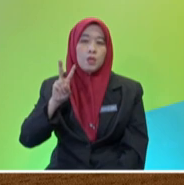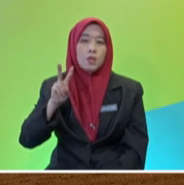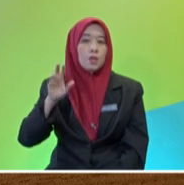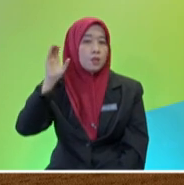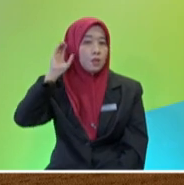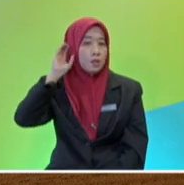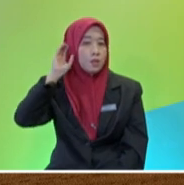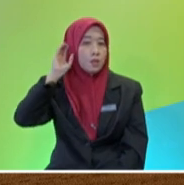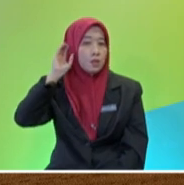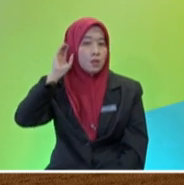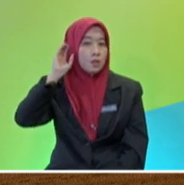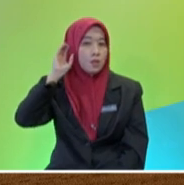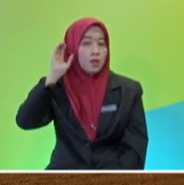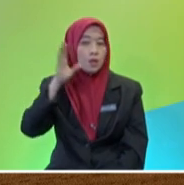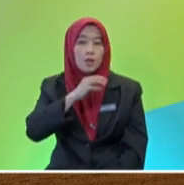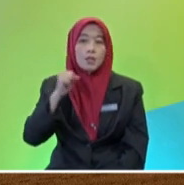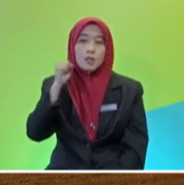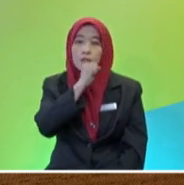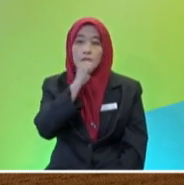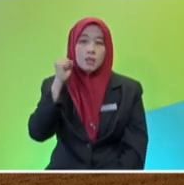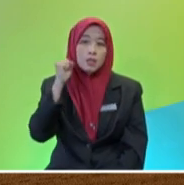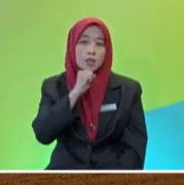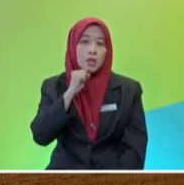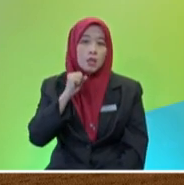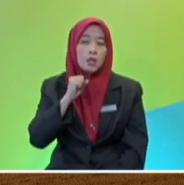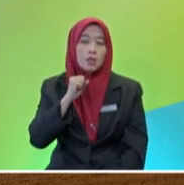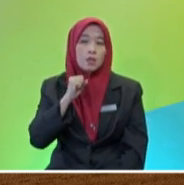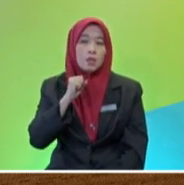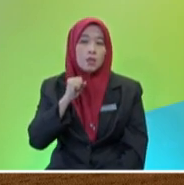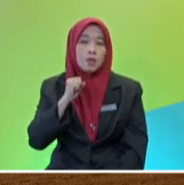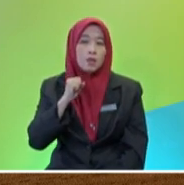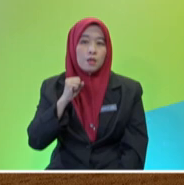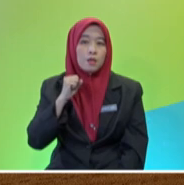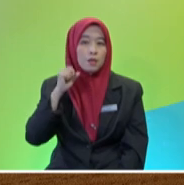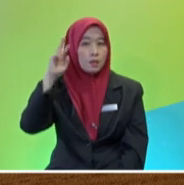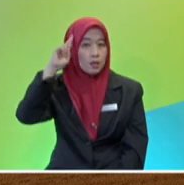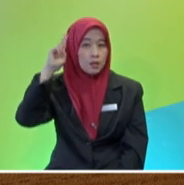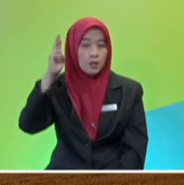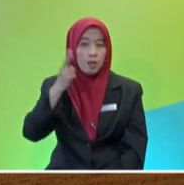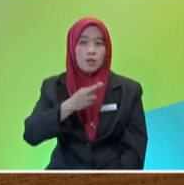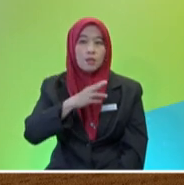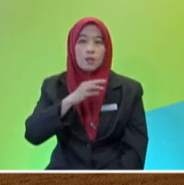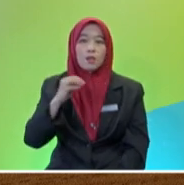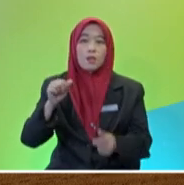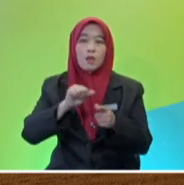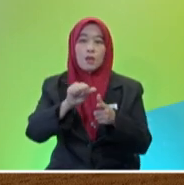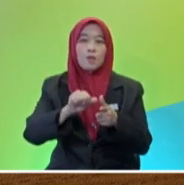singing songs. BI 2.2.5, recognize and sound out letters of the alphabet.